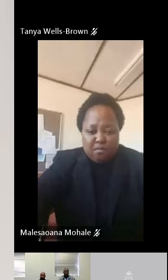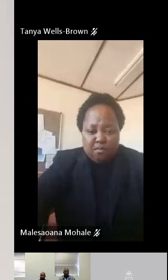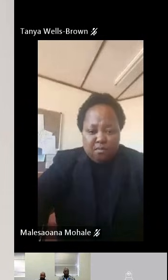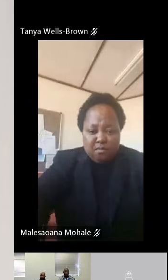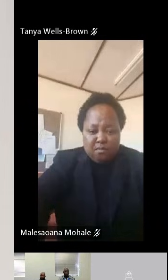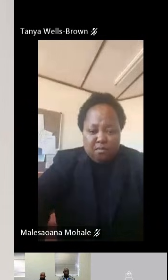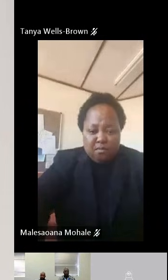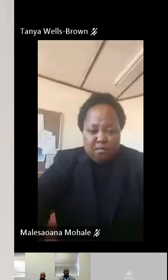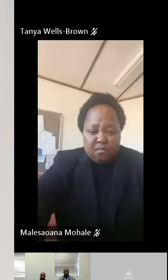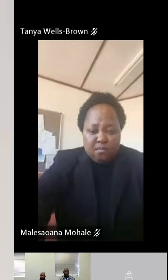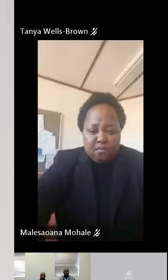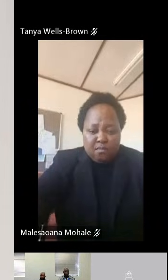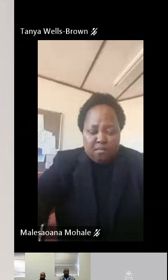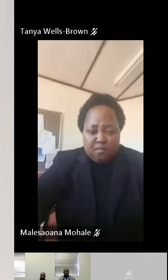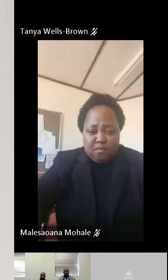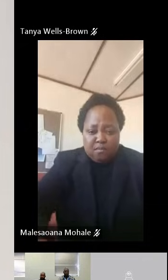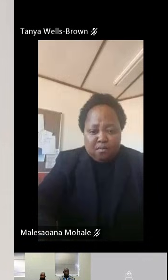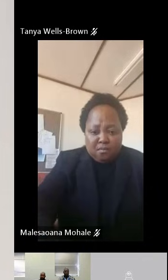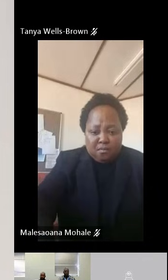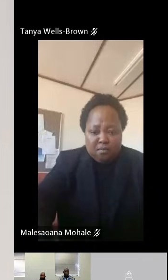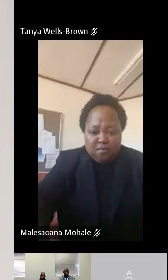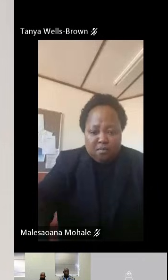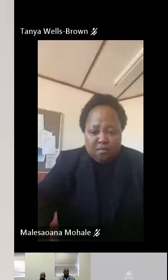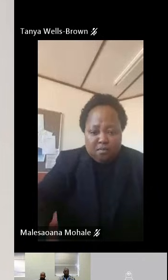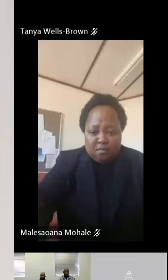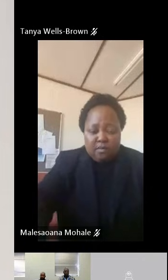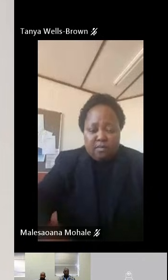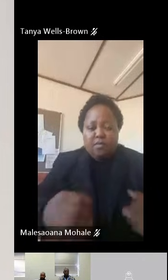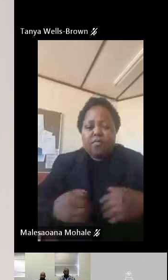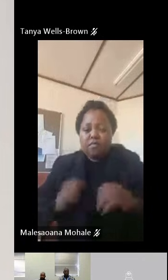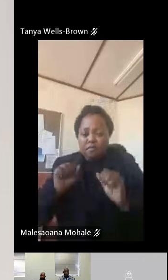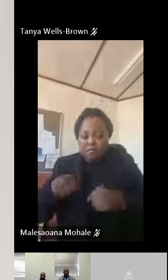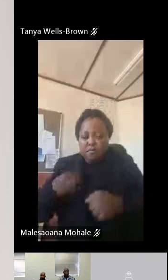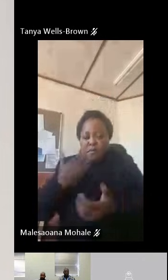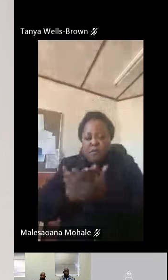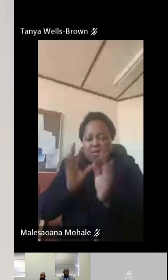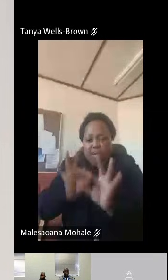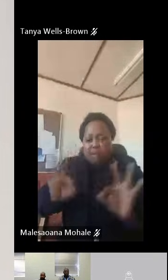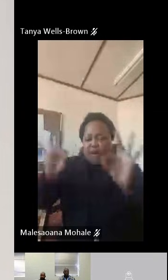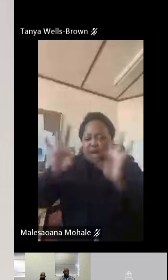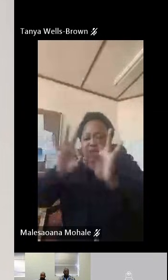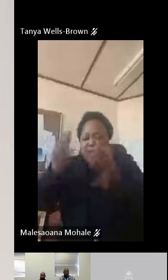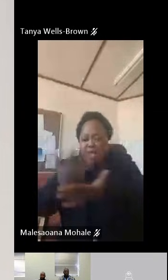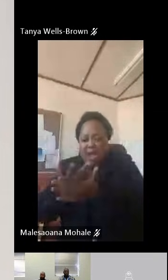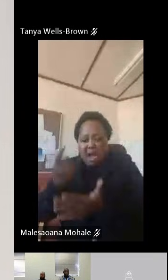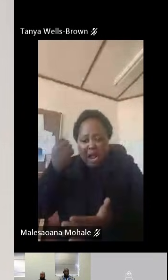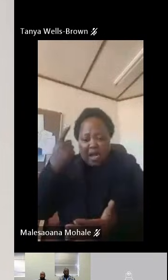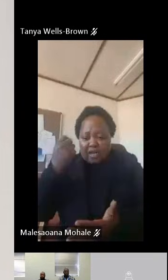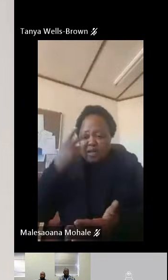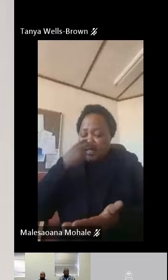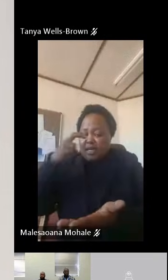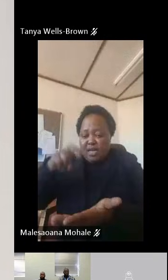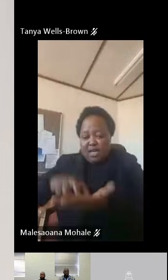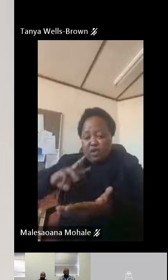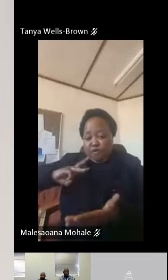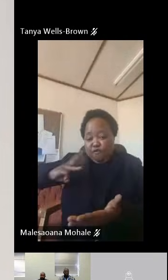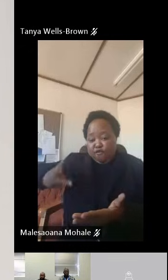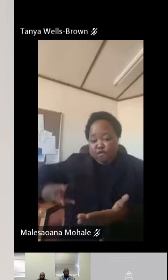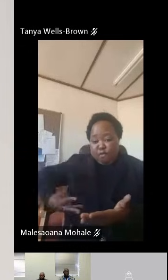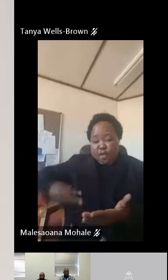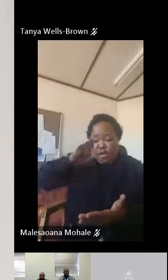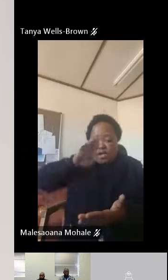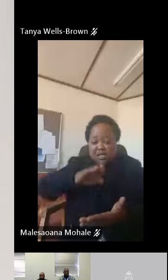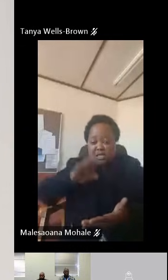is important we understand the needs of our women, youth, and children, because they'll be speaking from different perspectives because